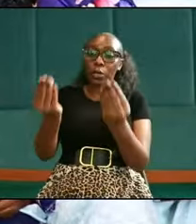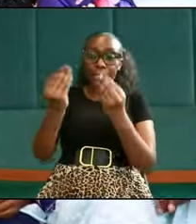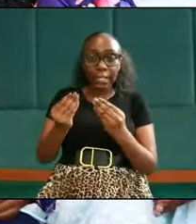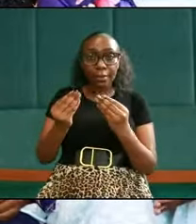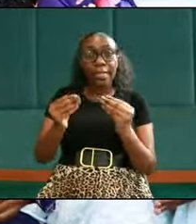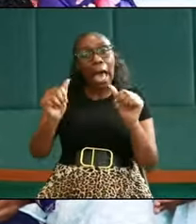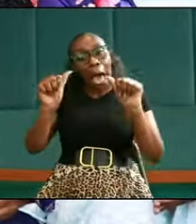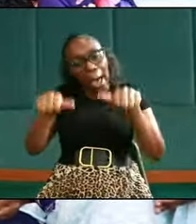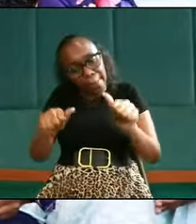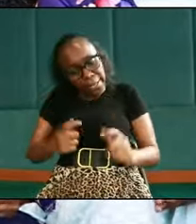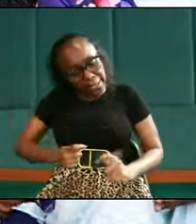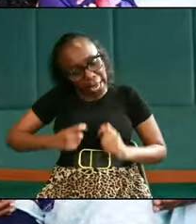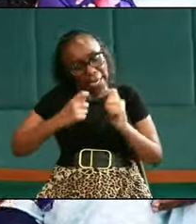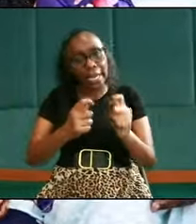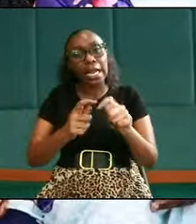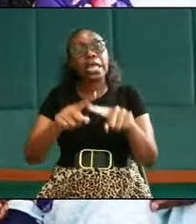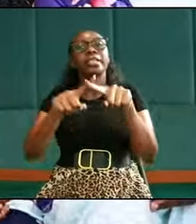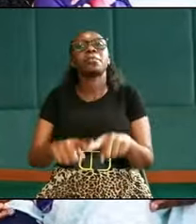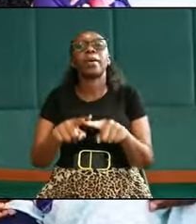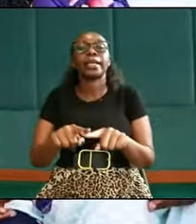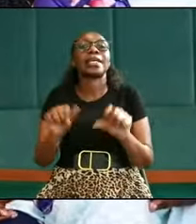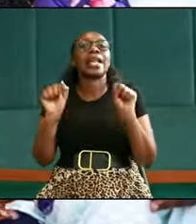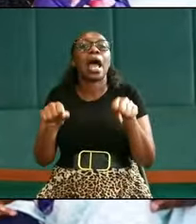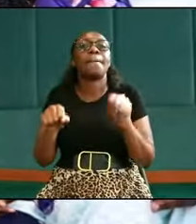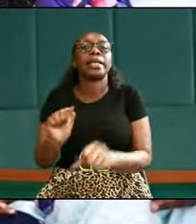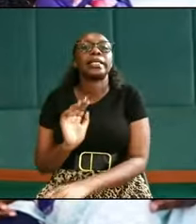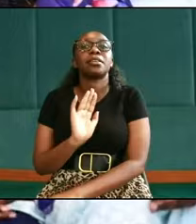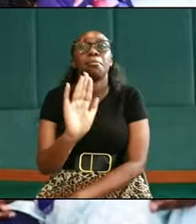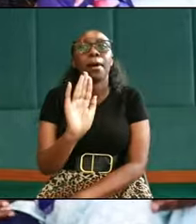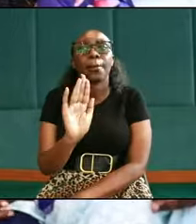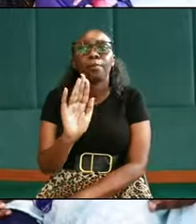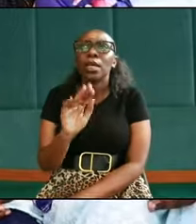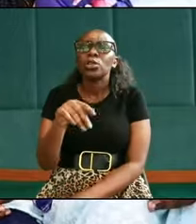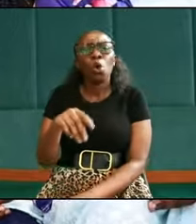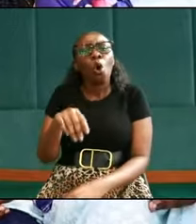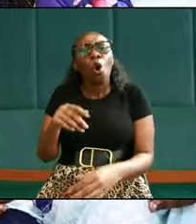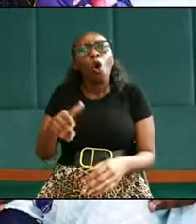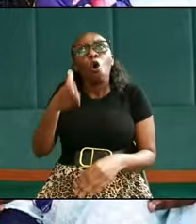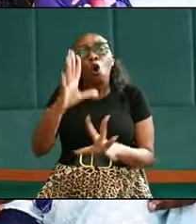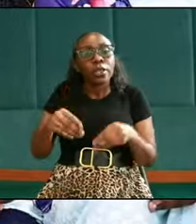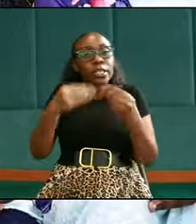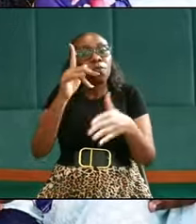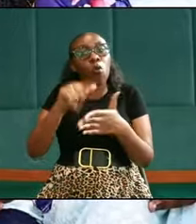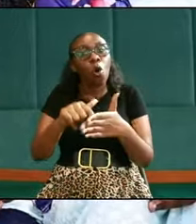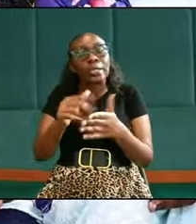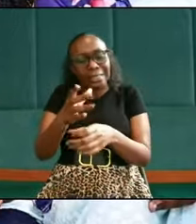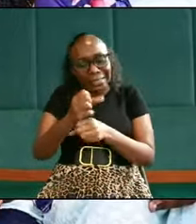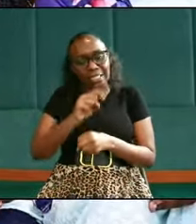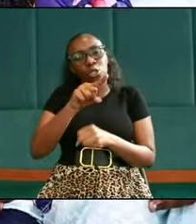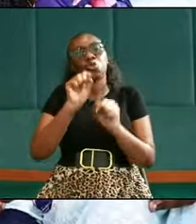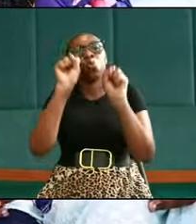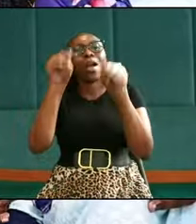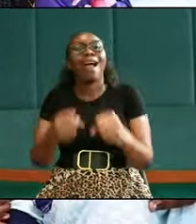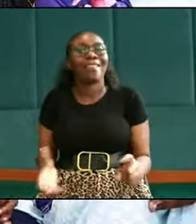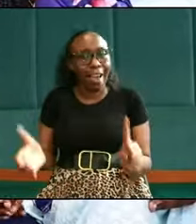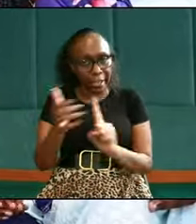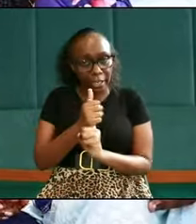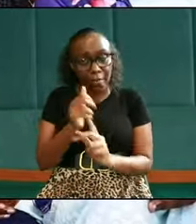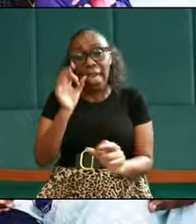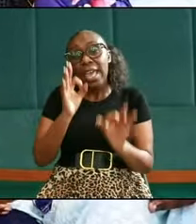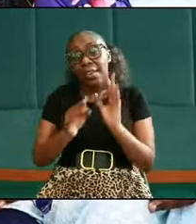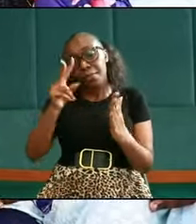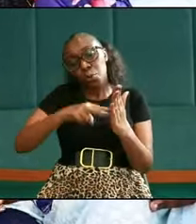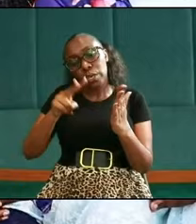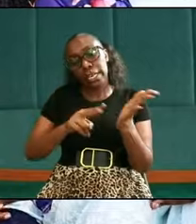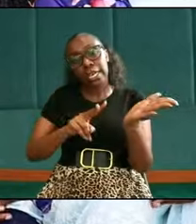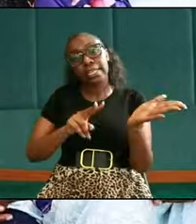and gifts according to our abilities, what he entrusts that we are able to do. And if you continue reading verse 16 and 18, it